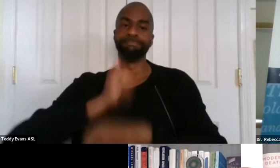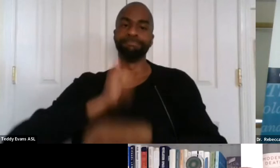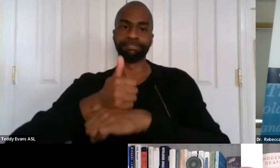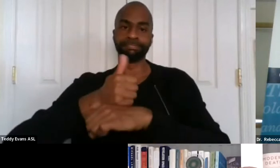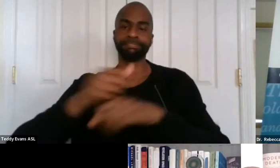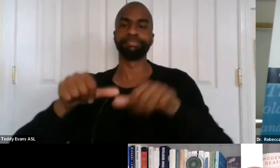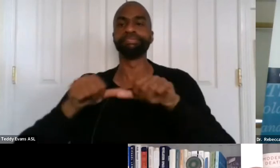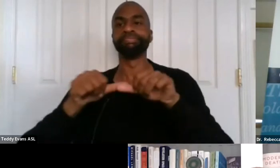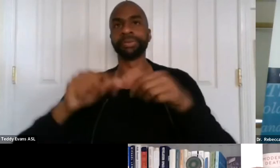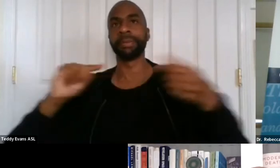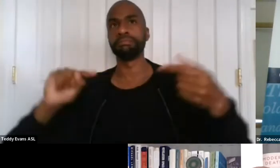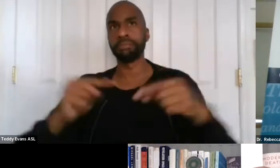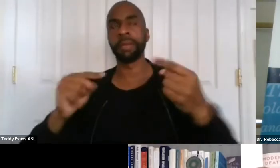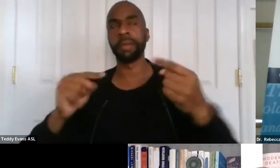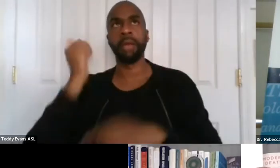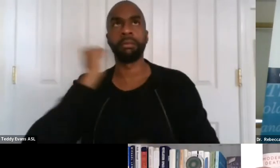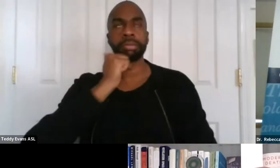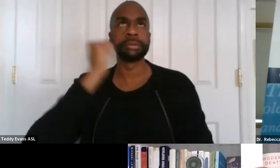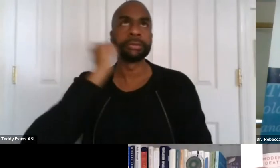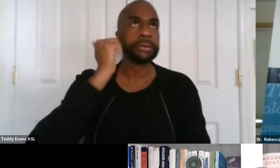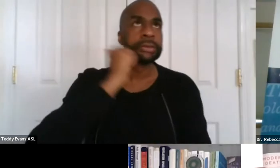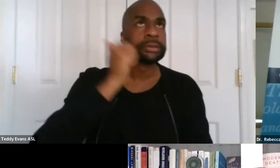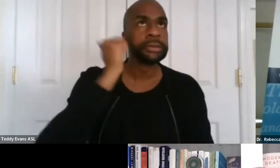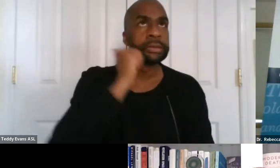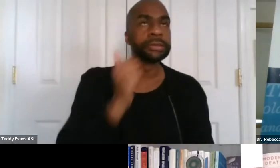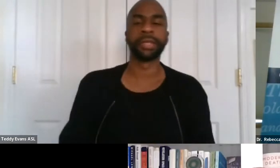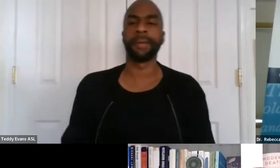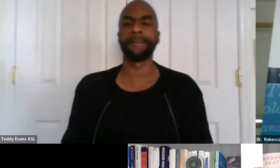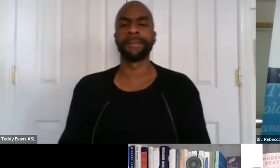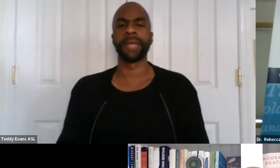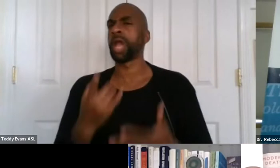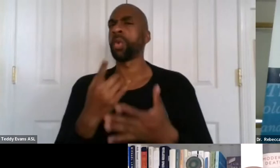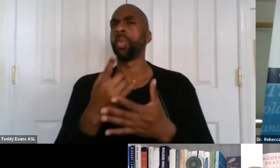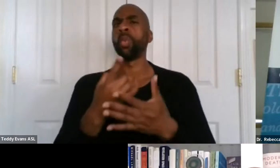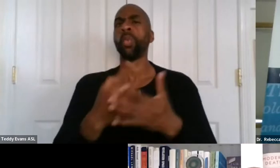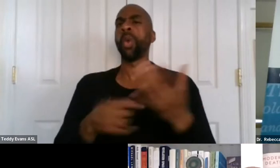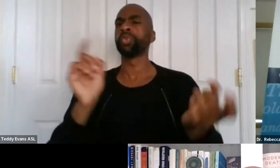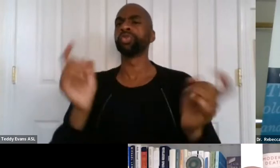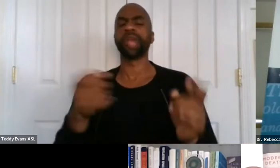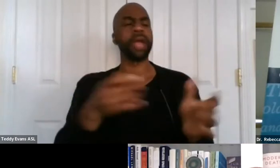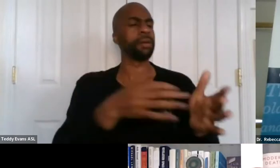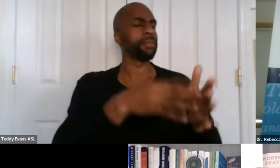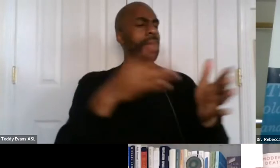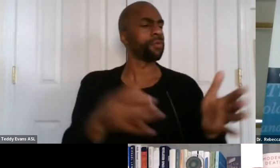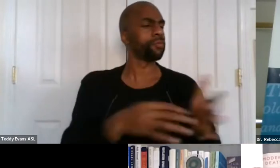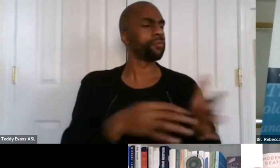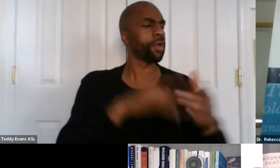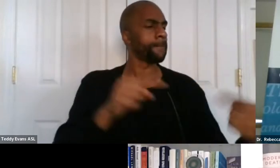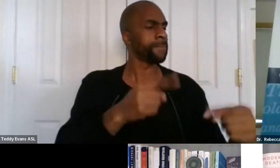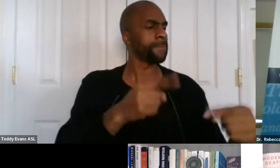what transforms acute pain into chronic pain is the extent or the severity of the initial